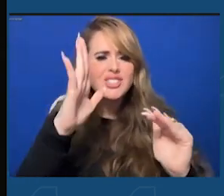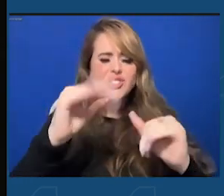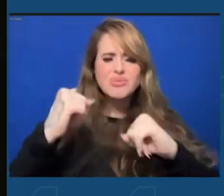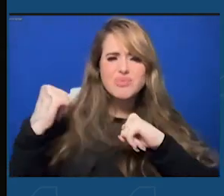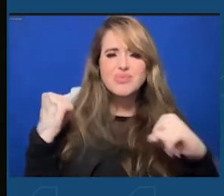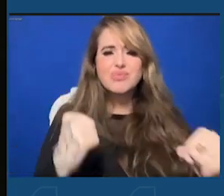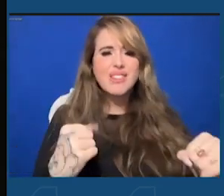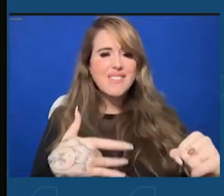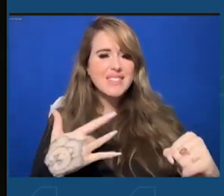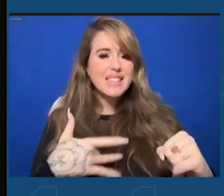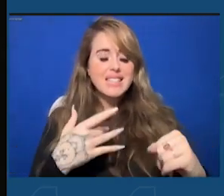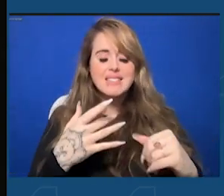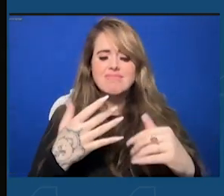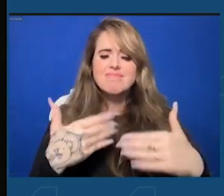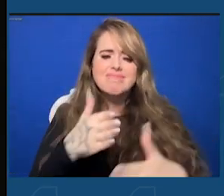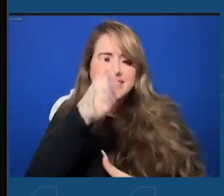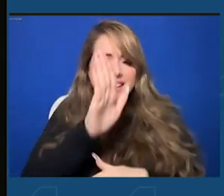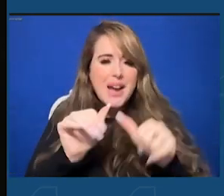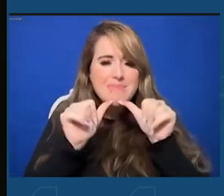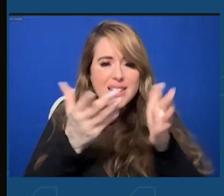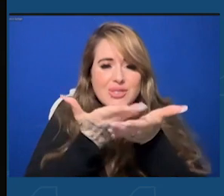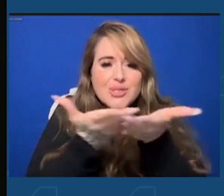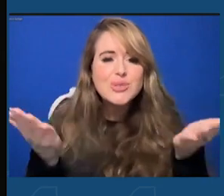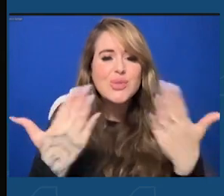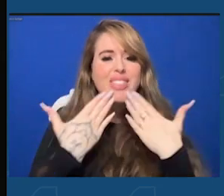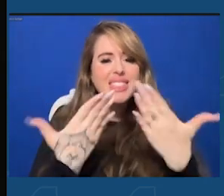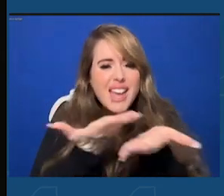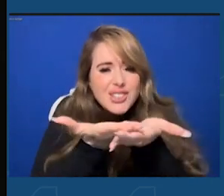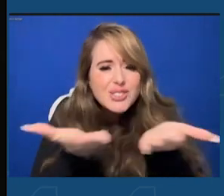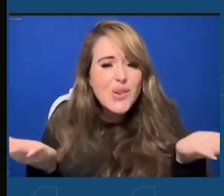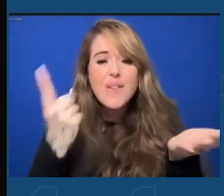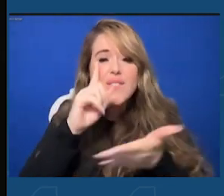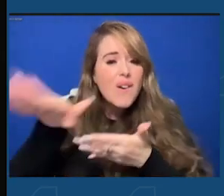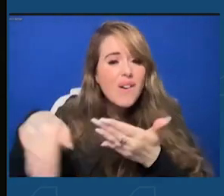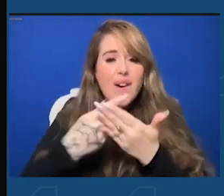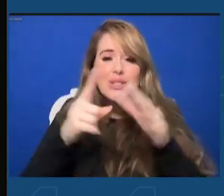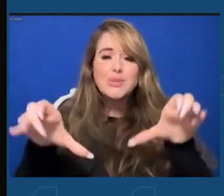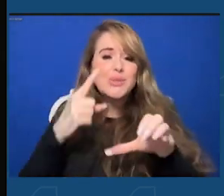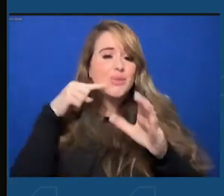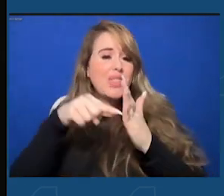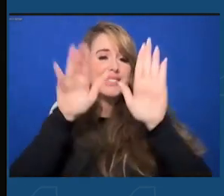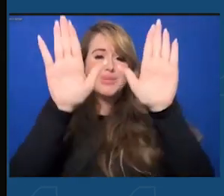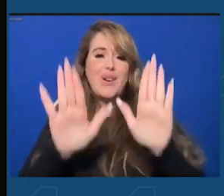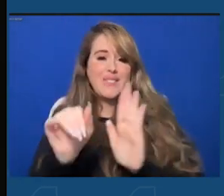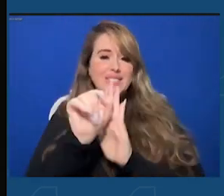all of you had. God bless you and thank you. Thank you for all you do for the great state of New York.